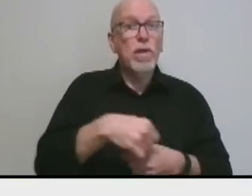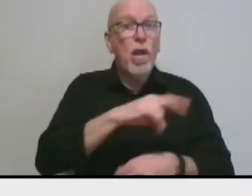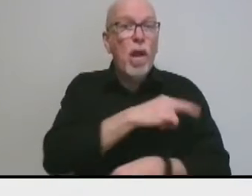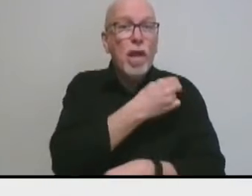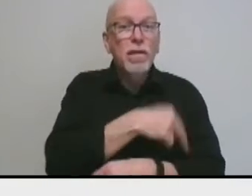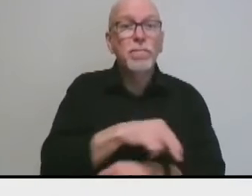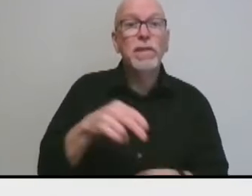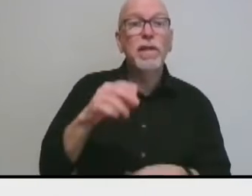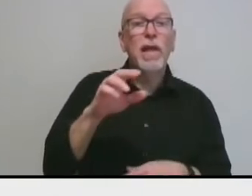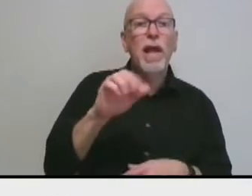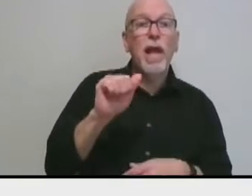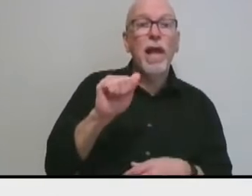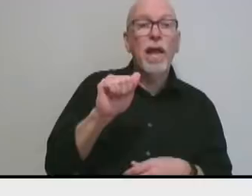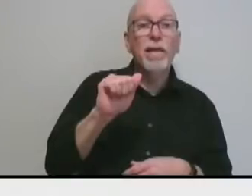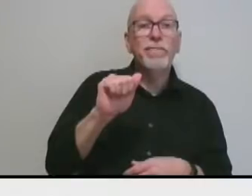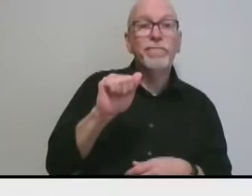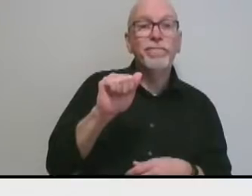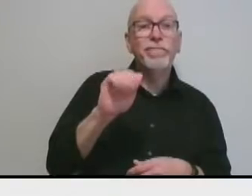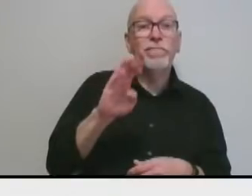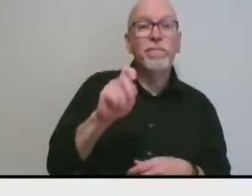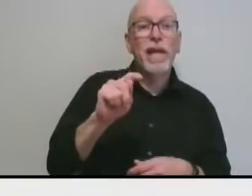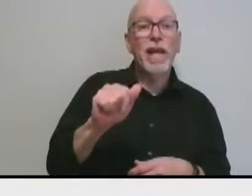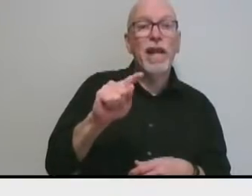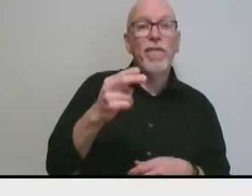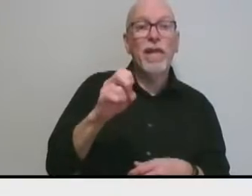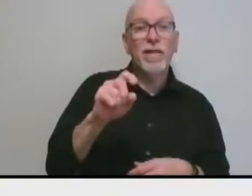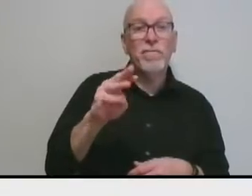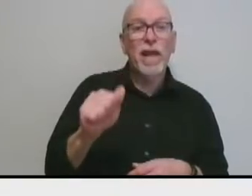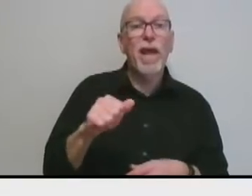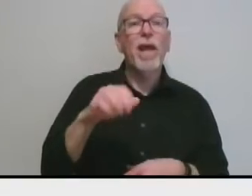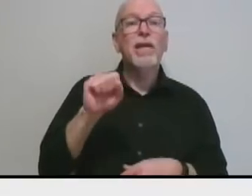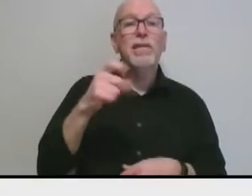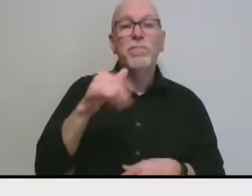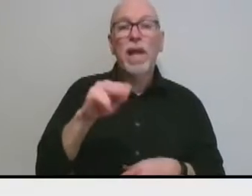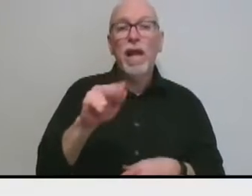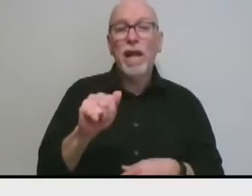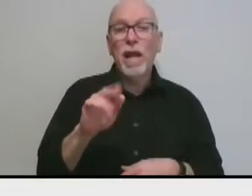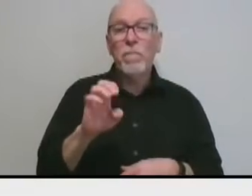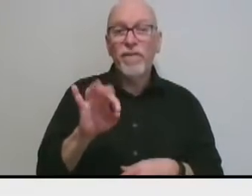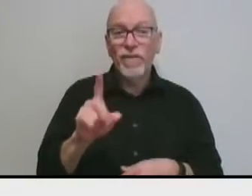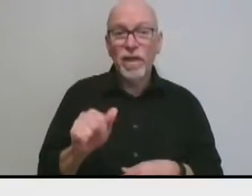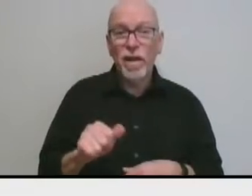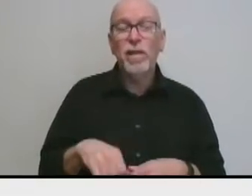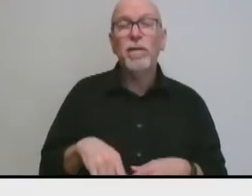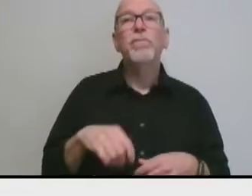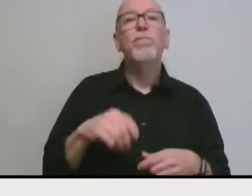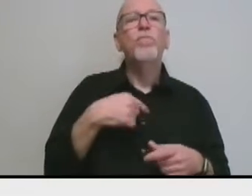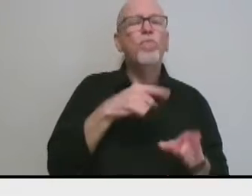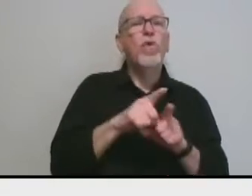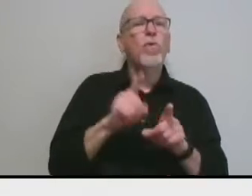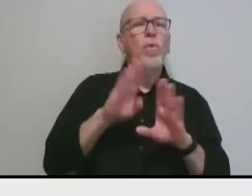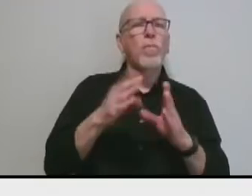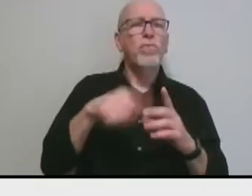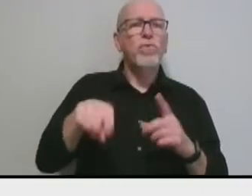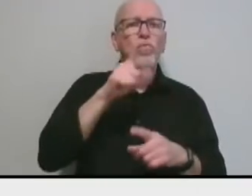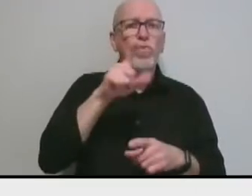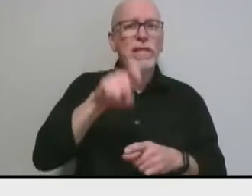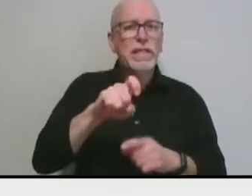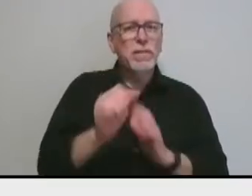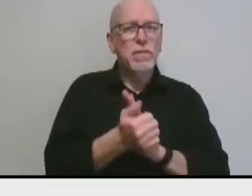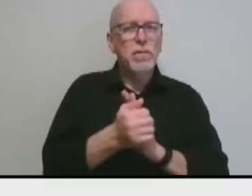bifida, cerebral palsy. We're also opening eligibility to people who require supplemental oxygen or have